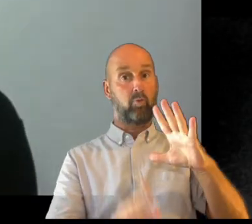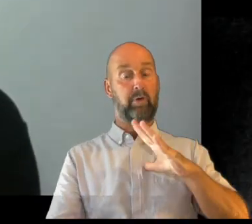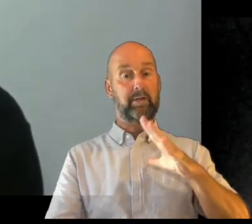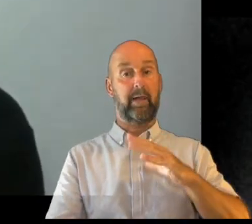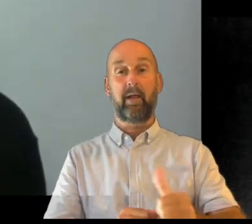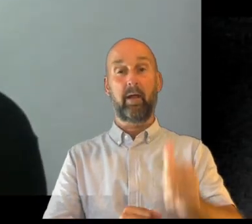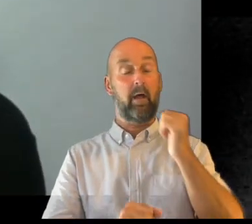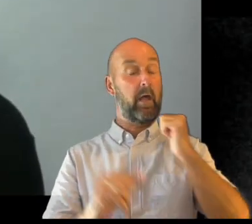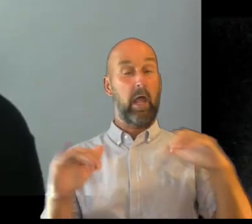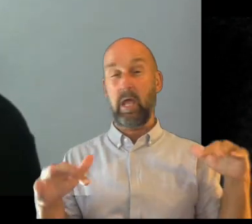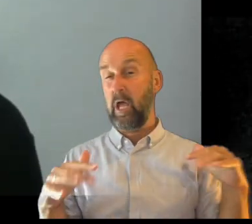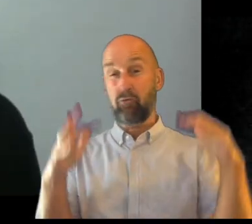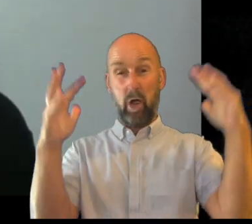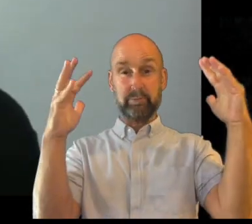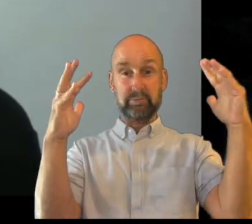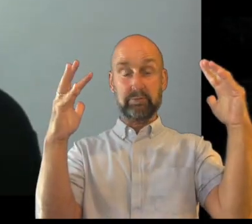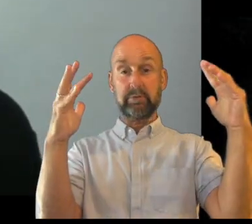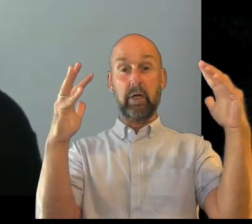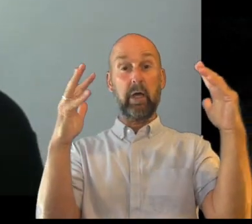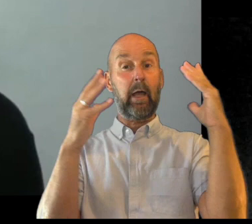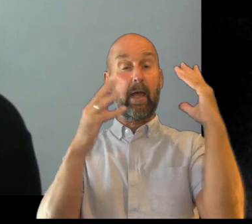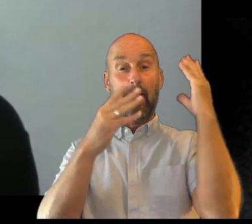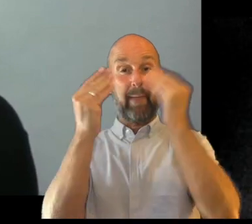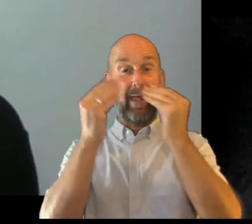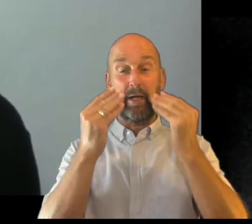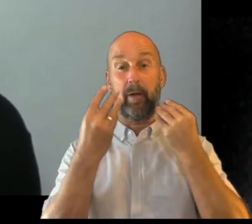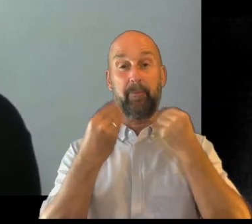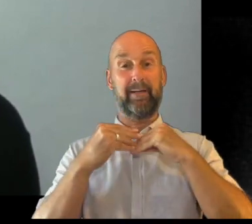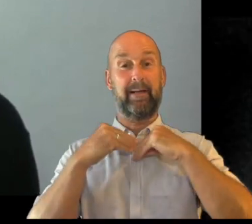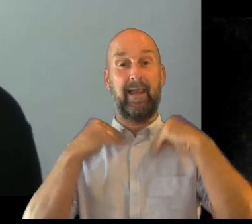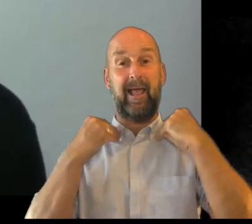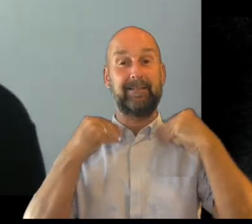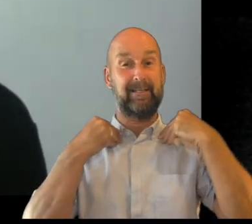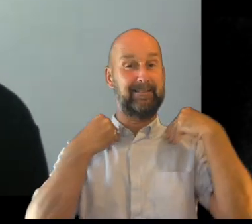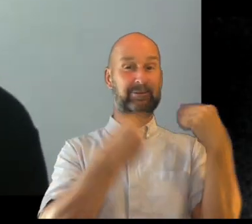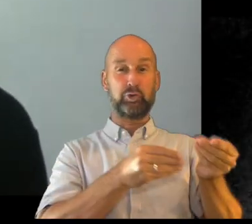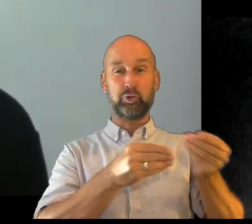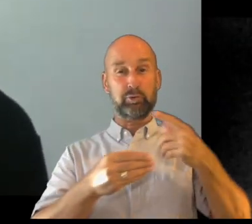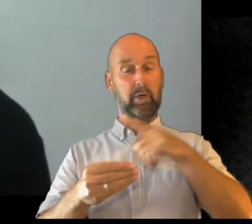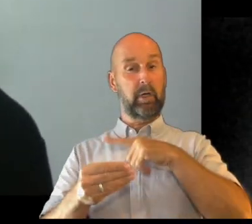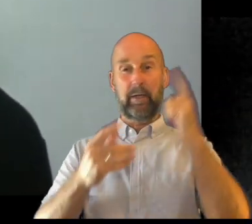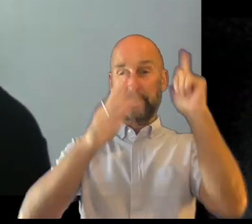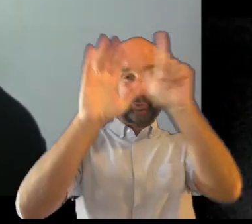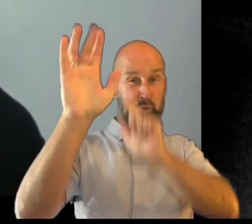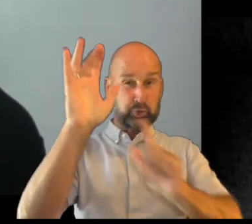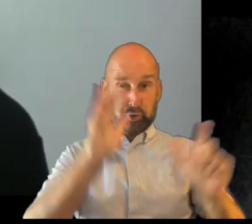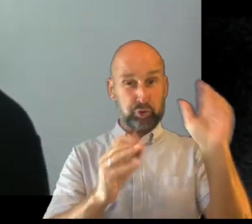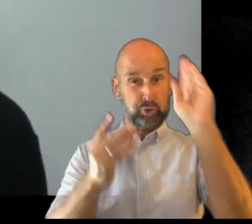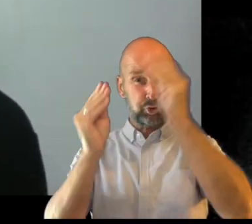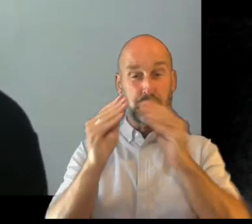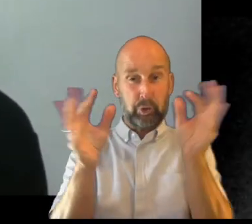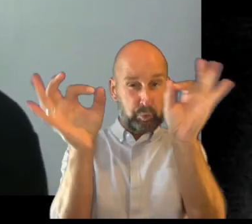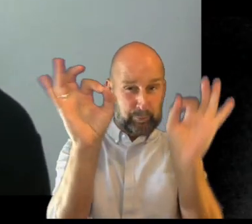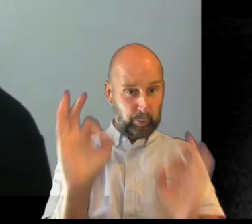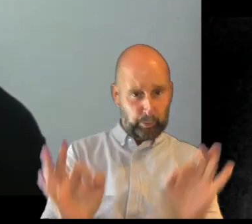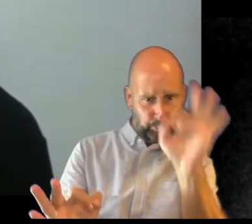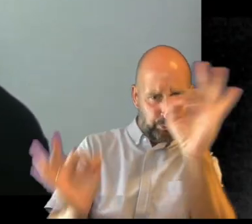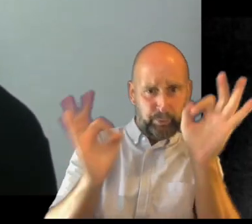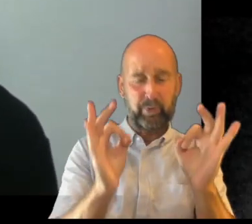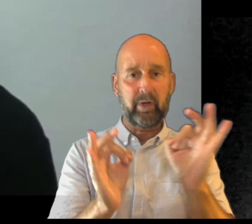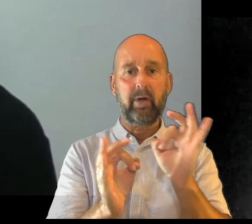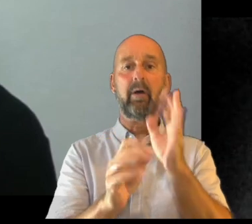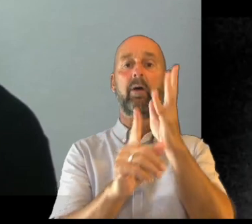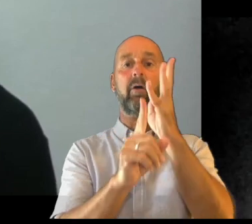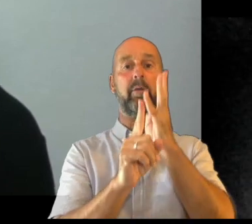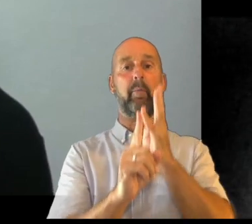Backstage erupts. Makeup pull protective tissues from around necks, hair spritzes, stylists tweak outfits, all as the